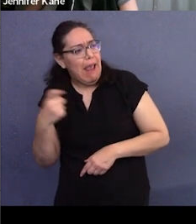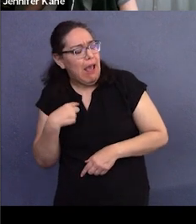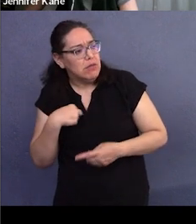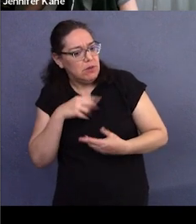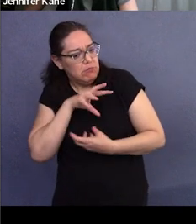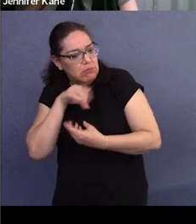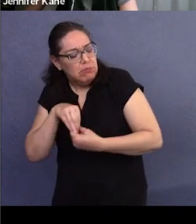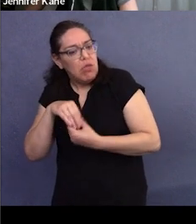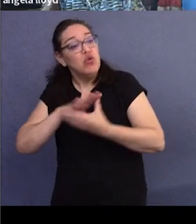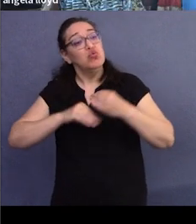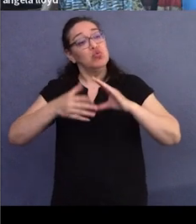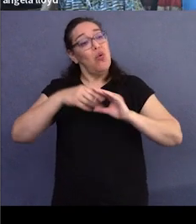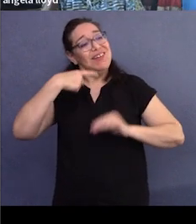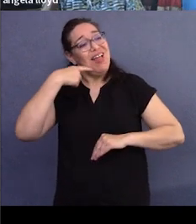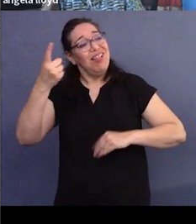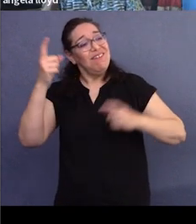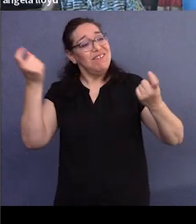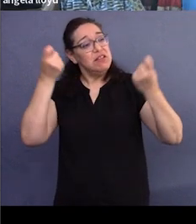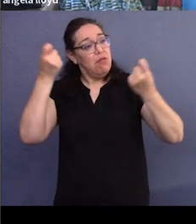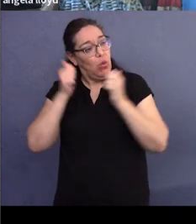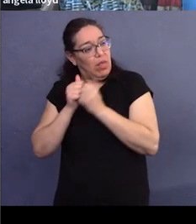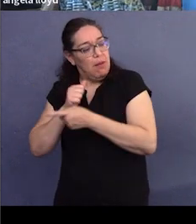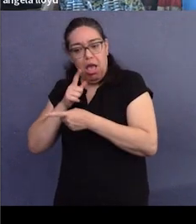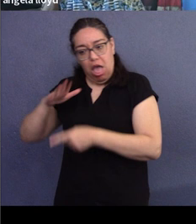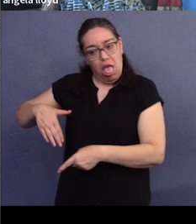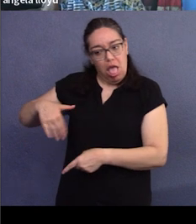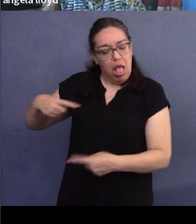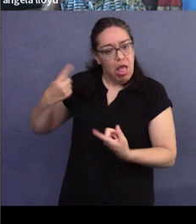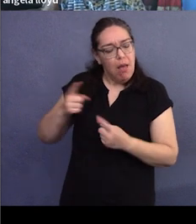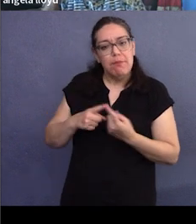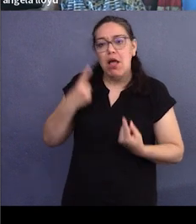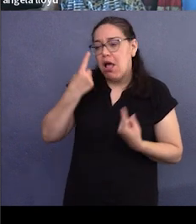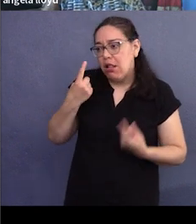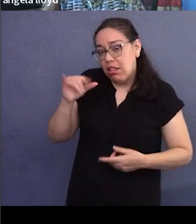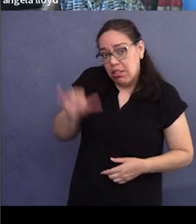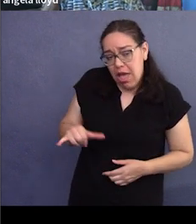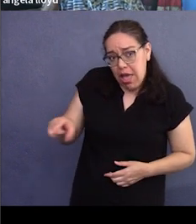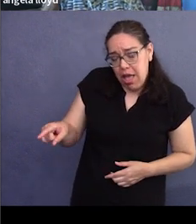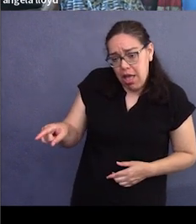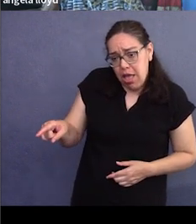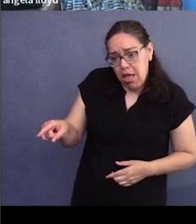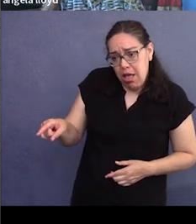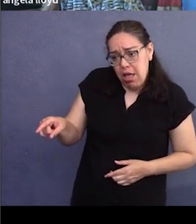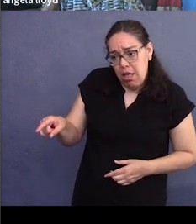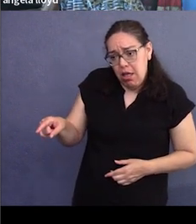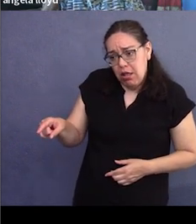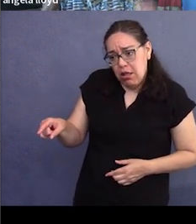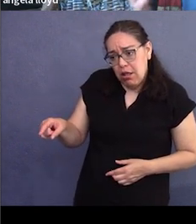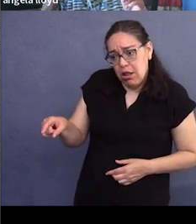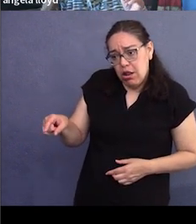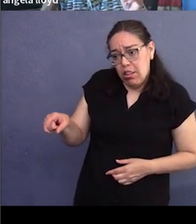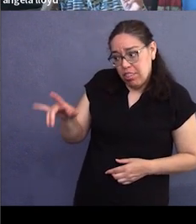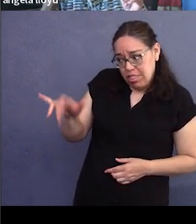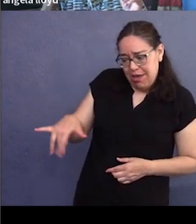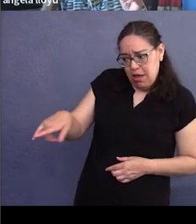festival with him, and I haven't done it, but is that something that I could I make doing that